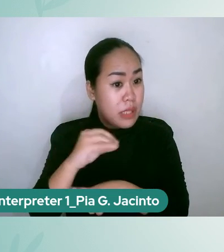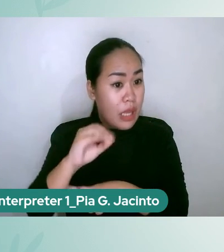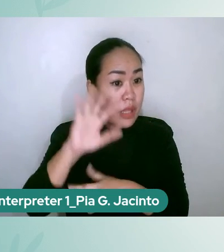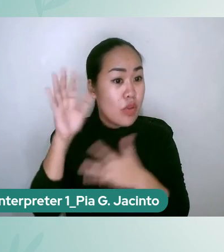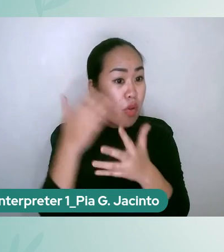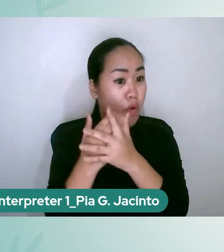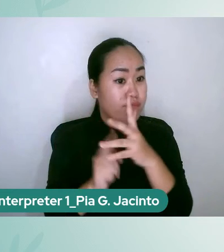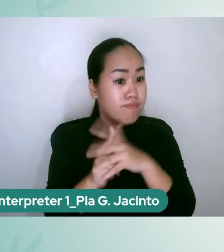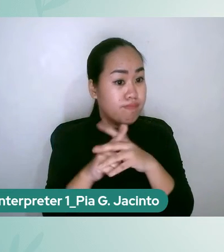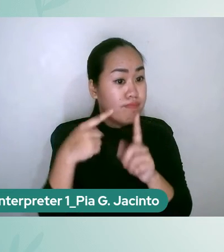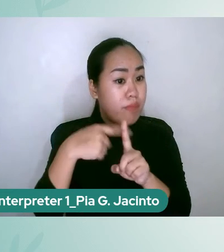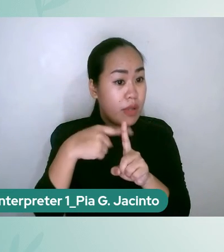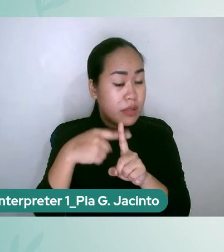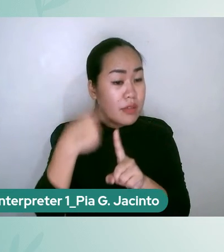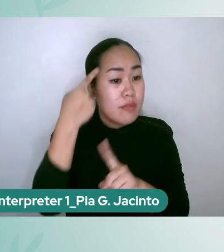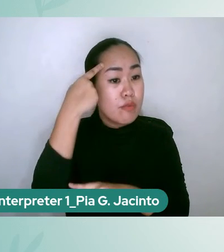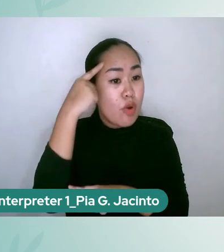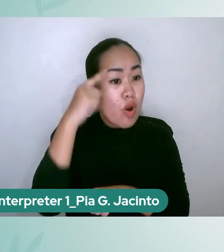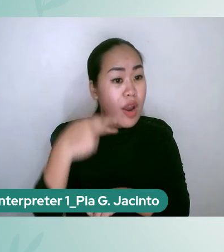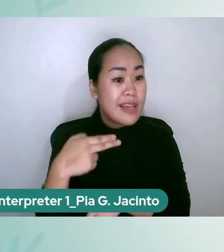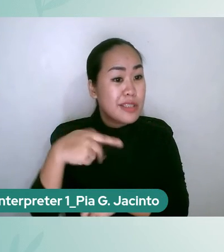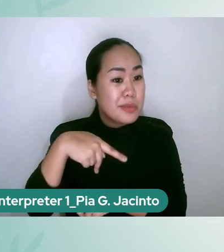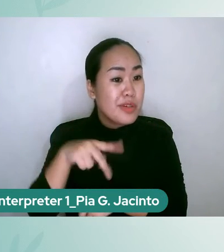positive for